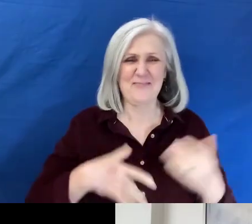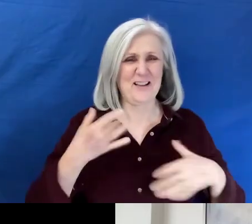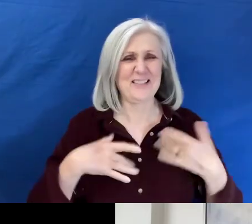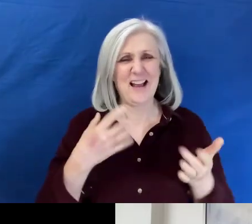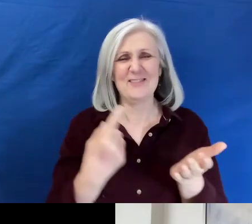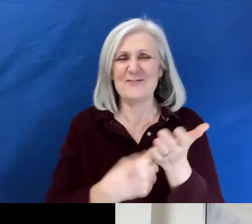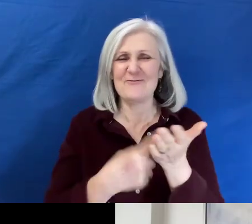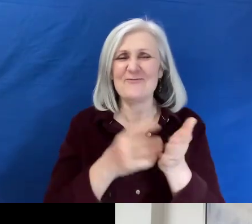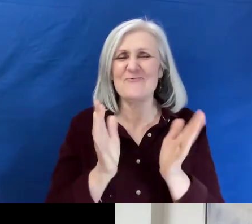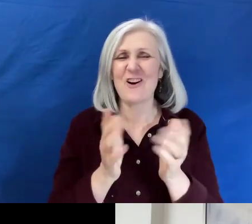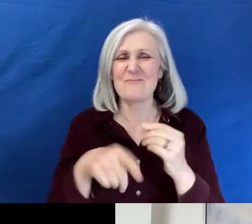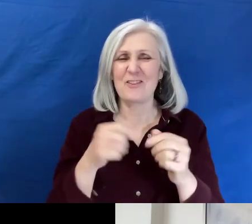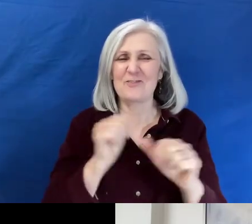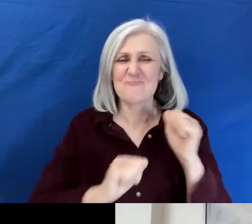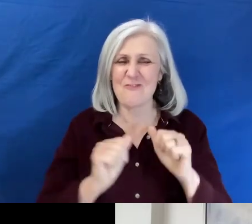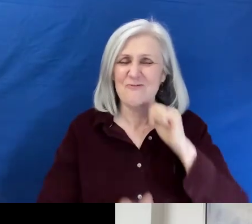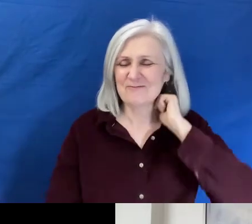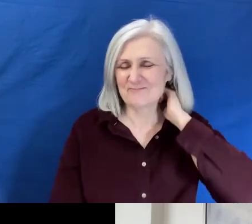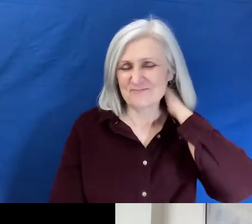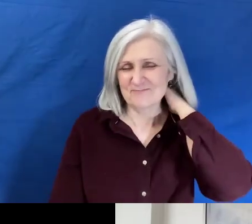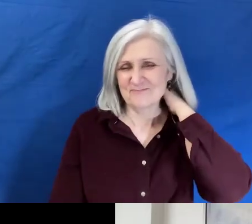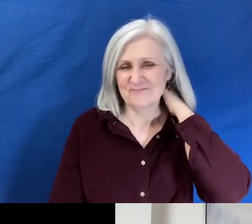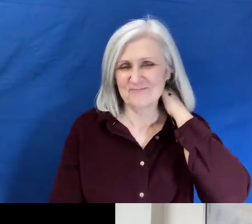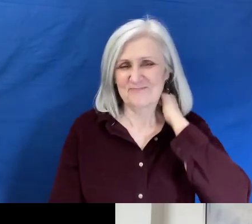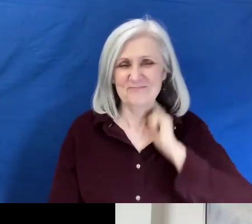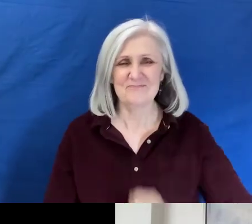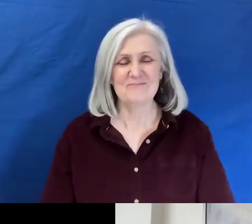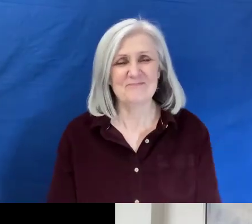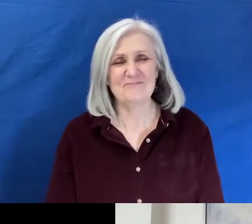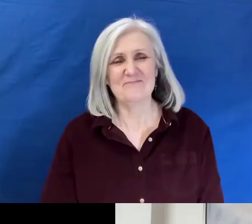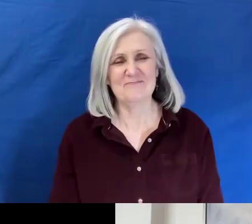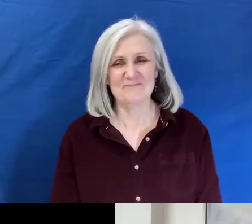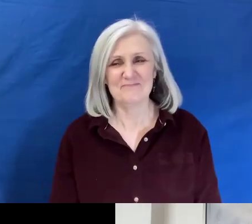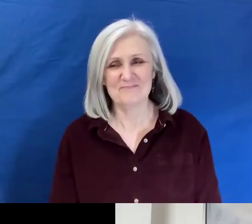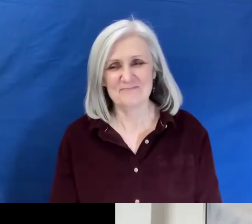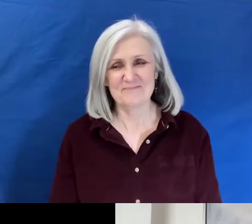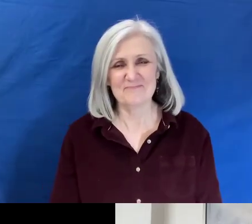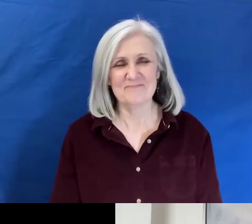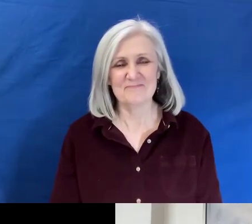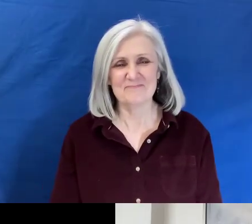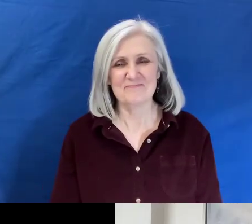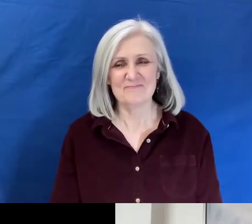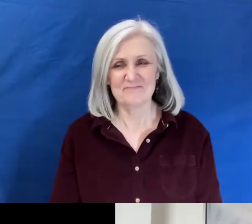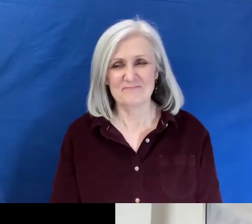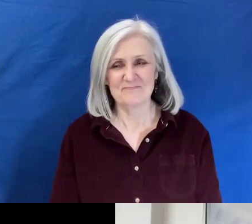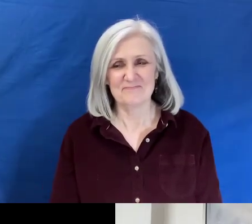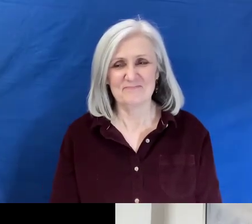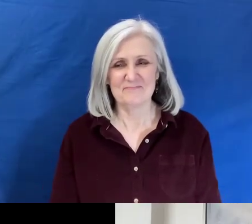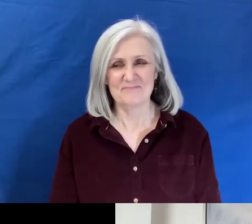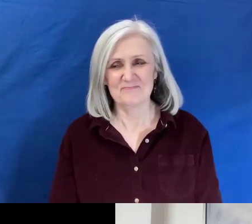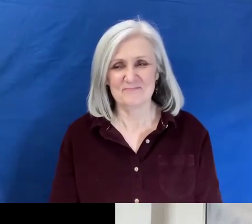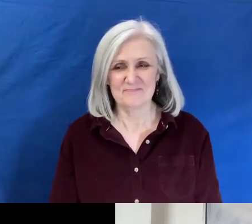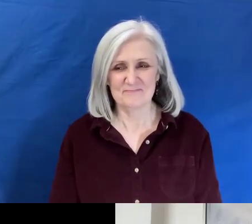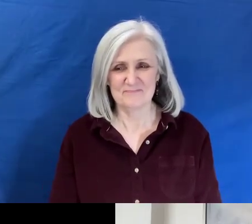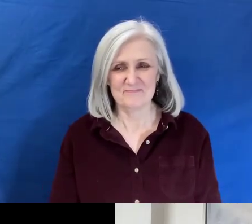show. Stephanie, so how did you get the role of Nora from season 2? How did